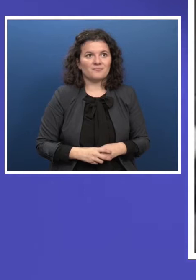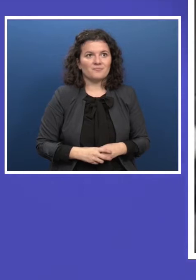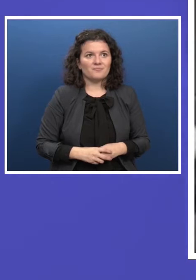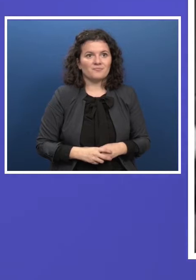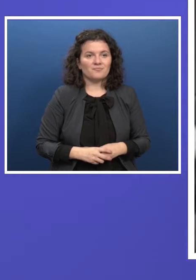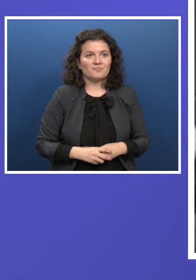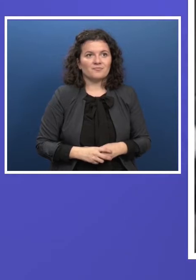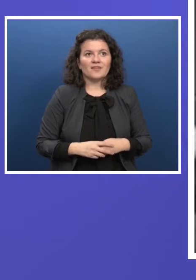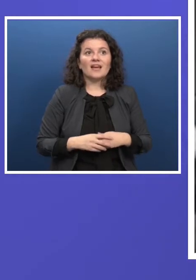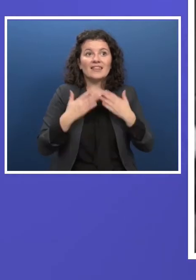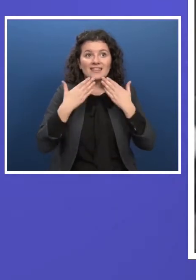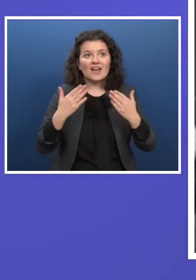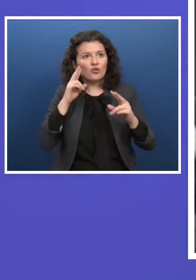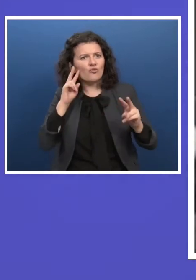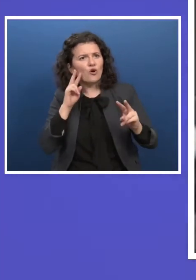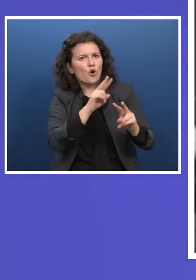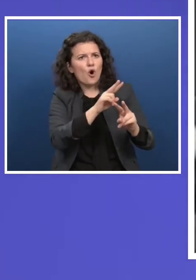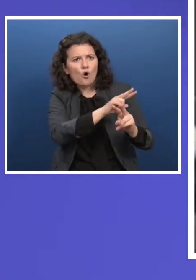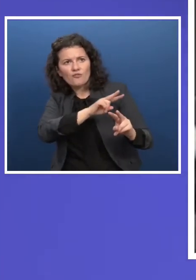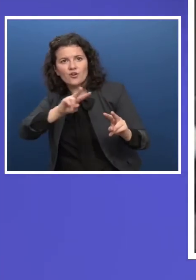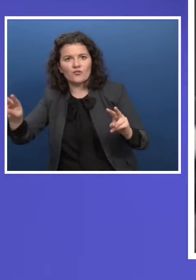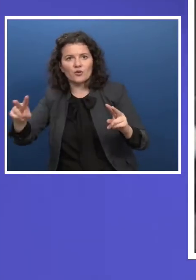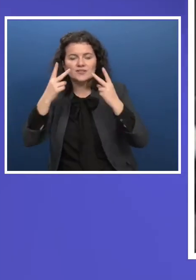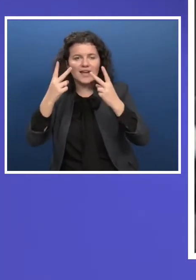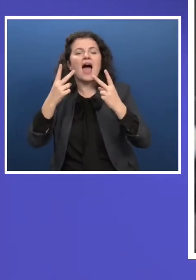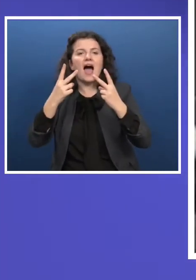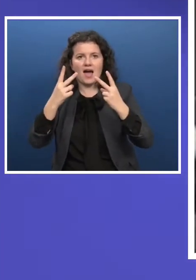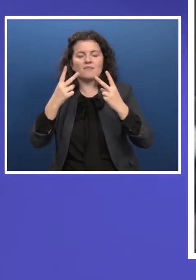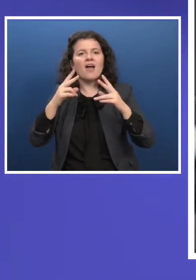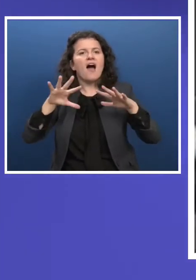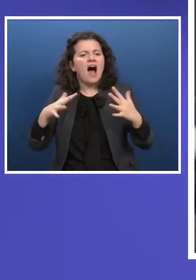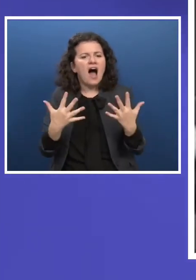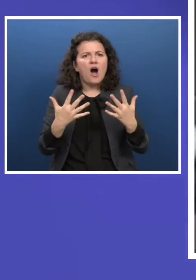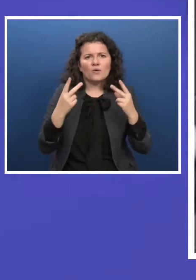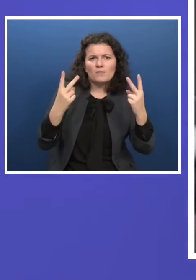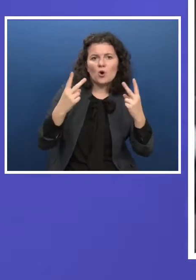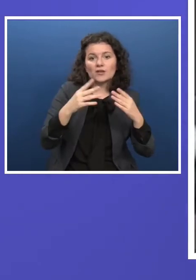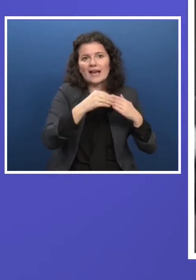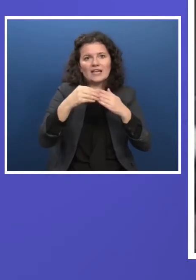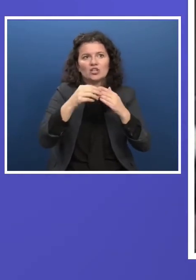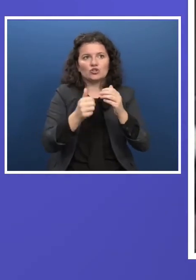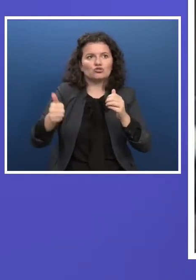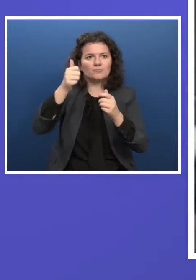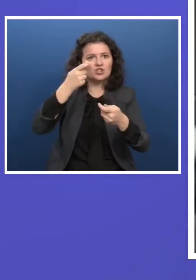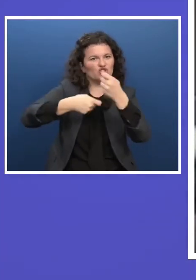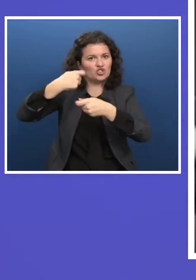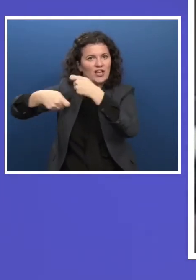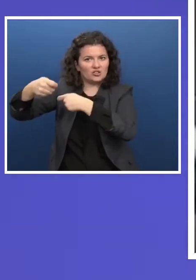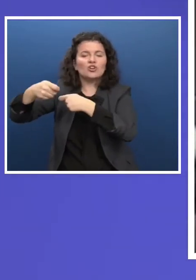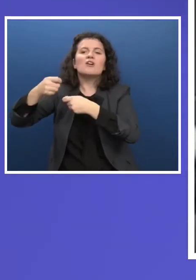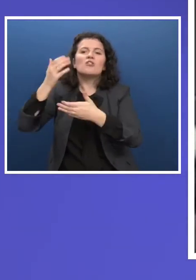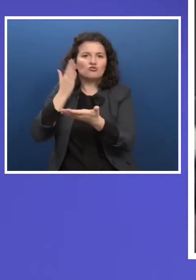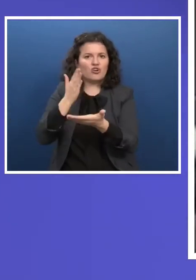conversation from fixing women to fixing systems. There is a need for greater transparency, a need